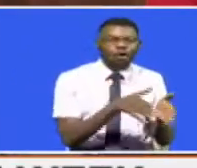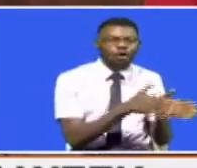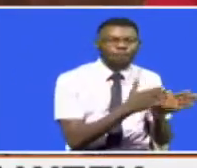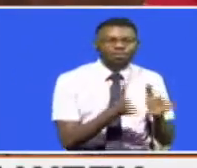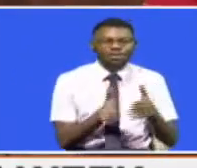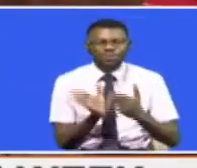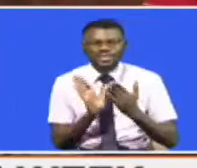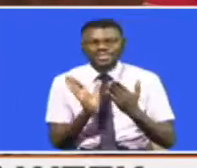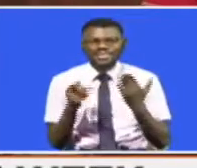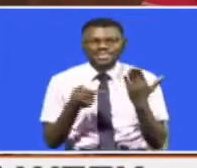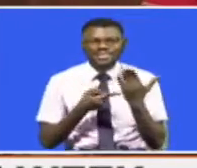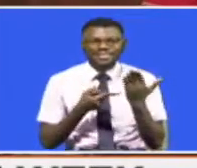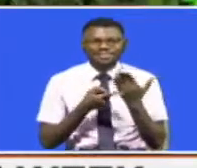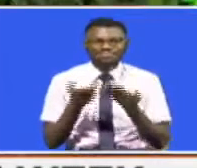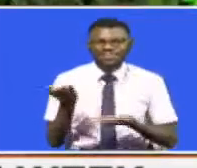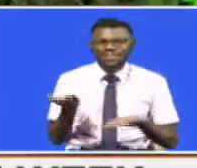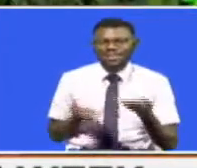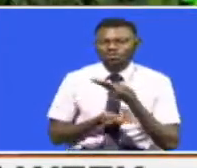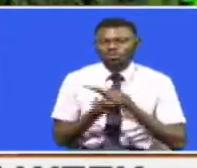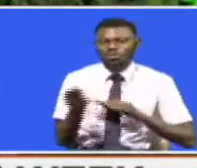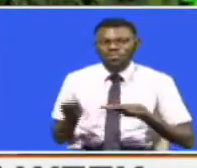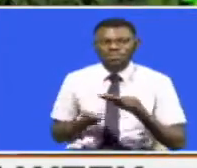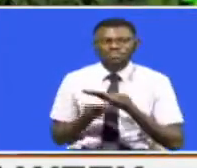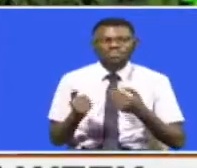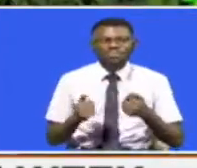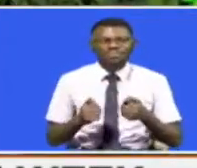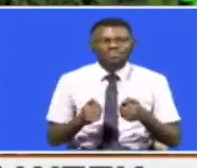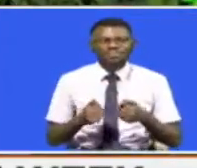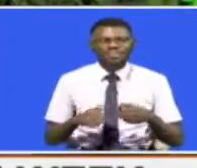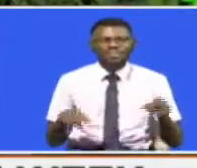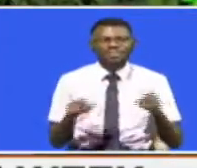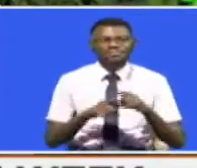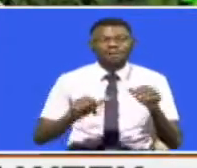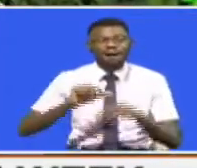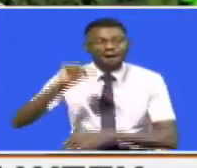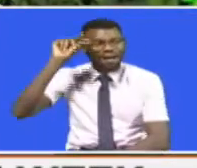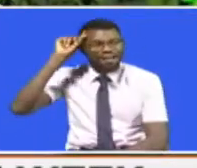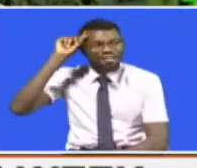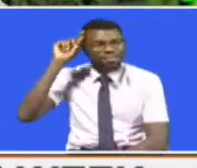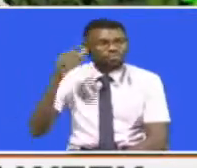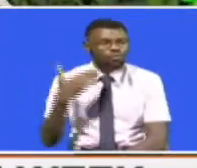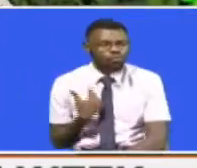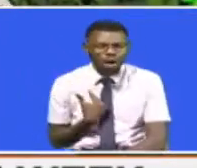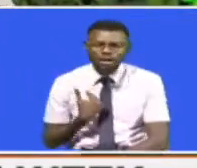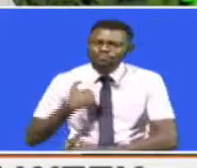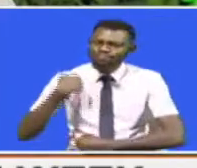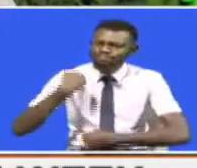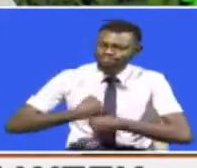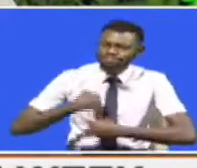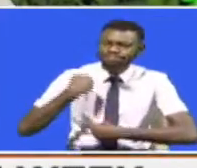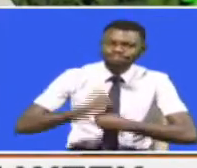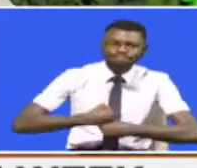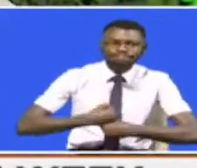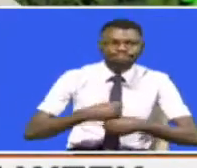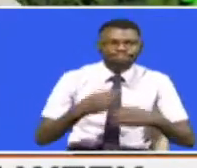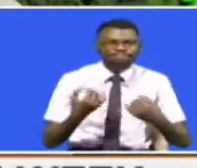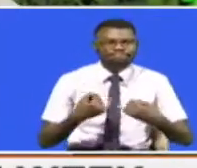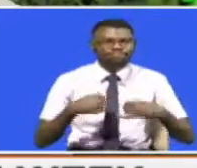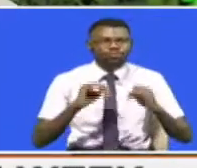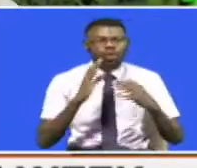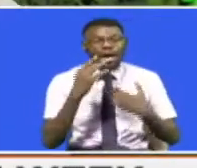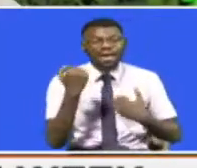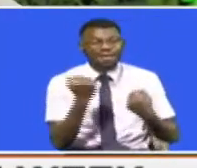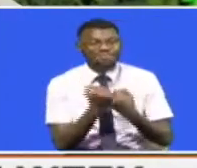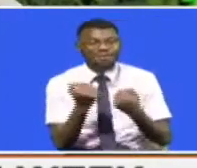economy. The government will do all that is possible to facilitate the